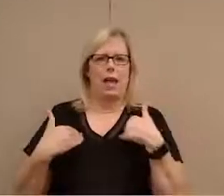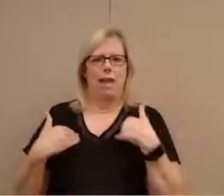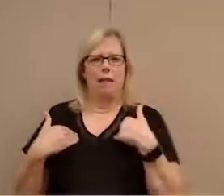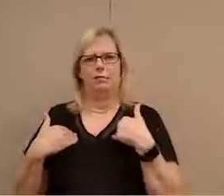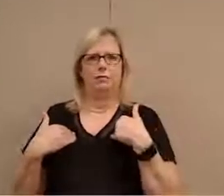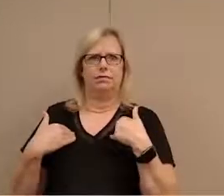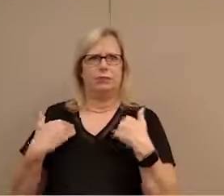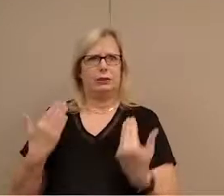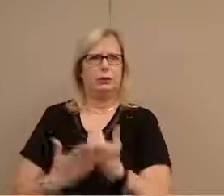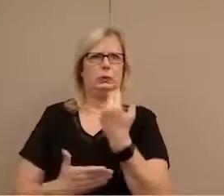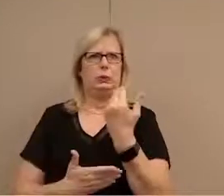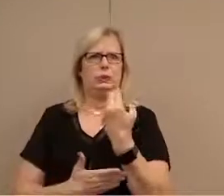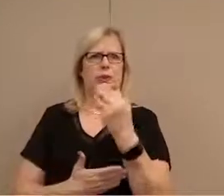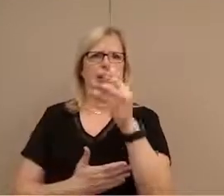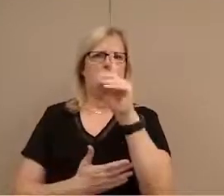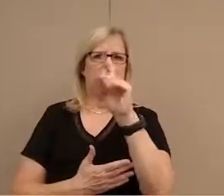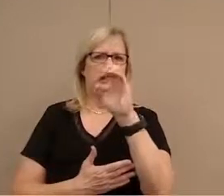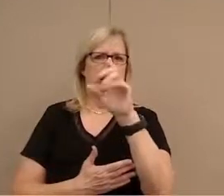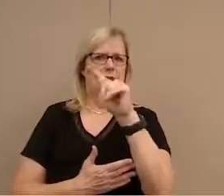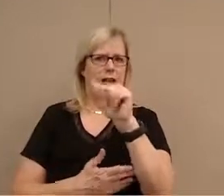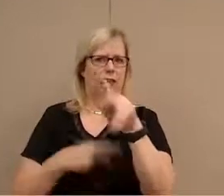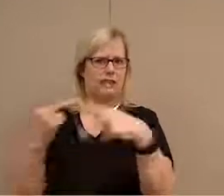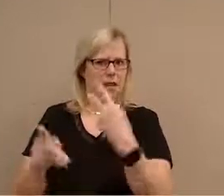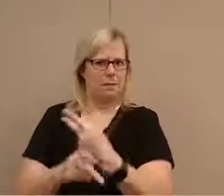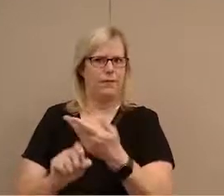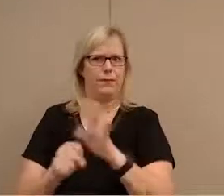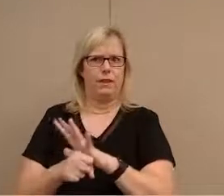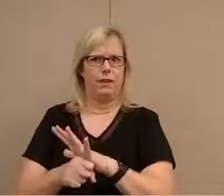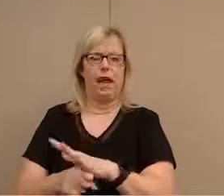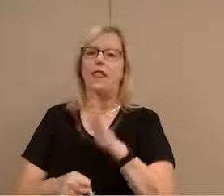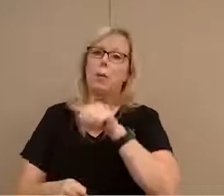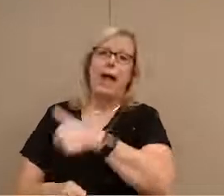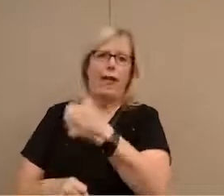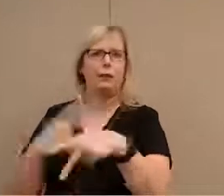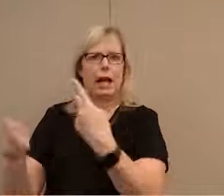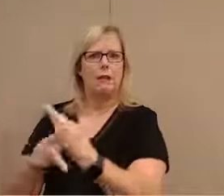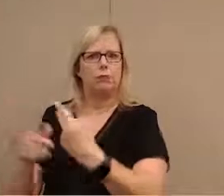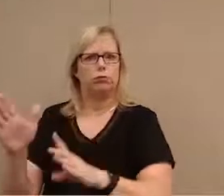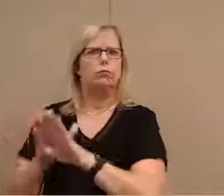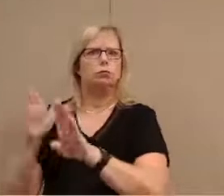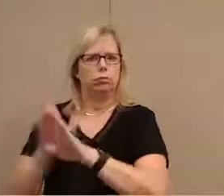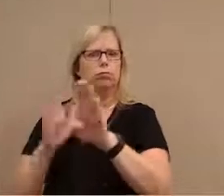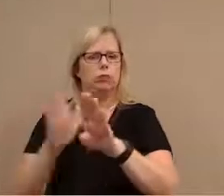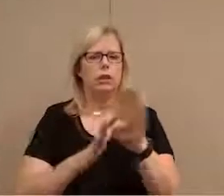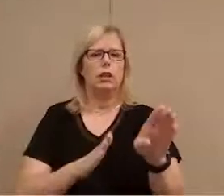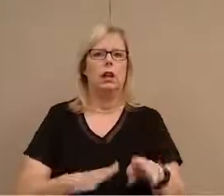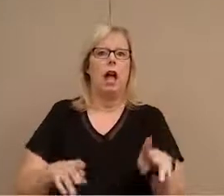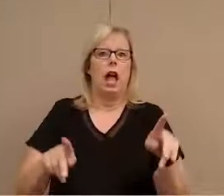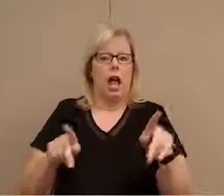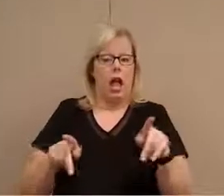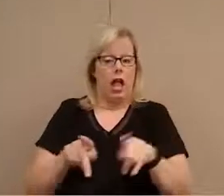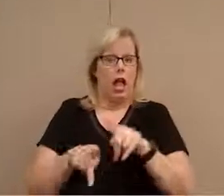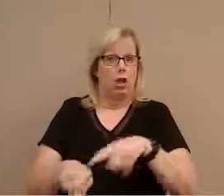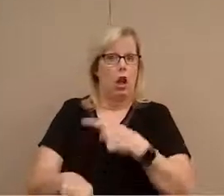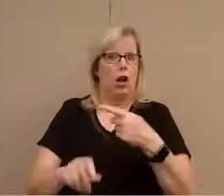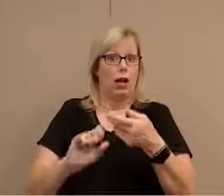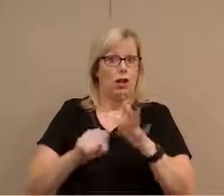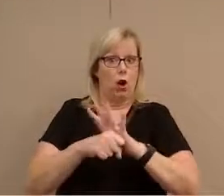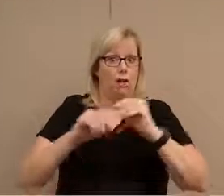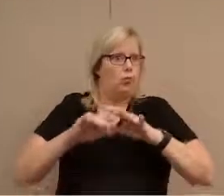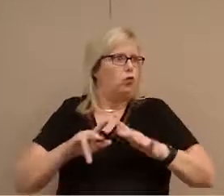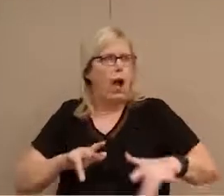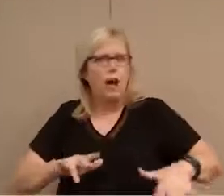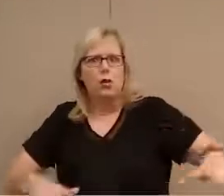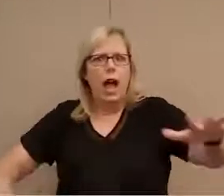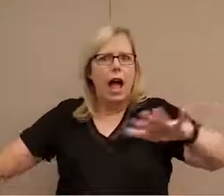this Delta strain. And there will be other strains. As long as the virus is allowed to run